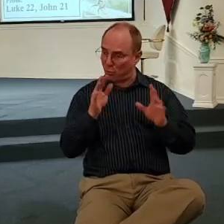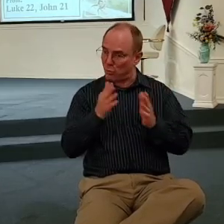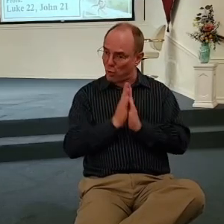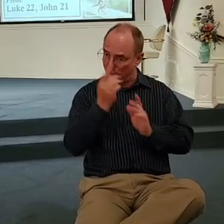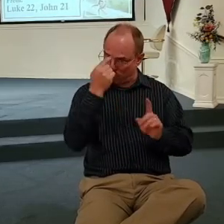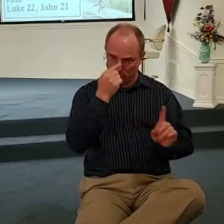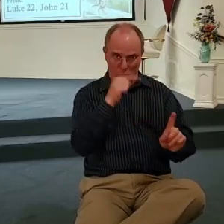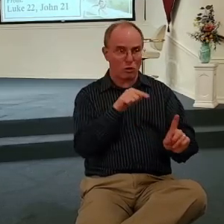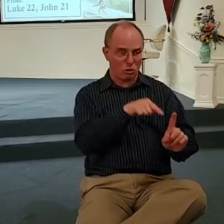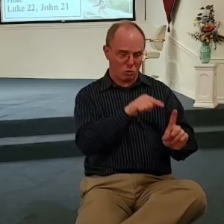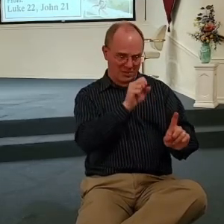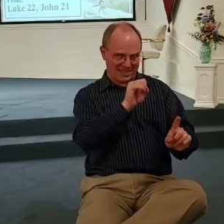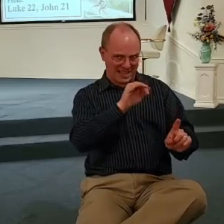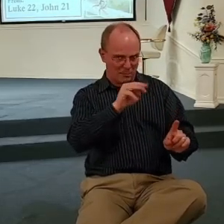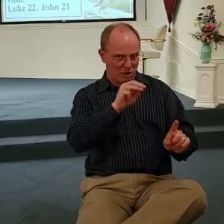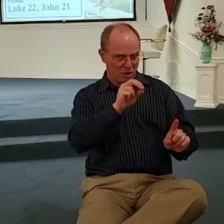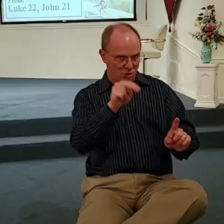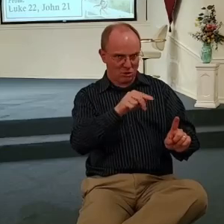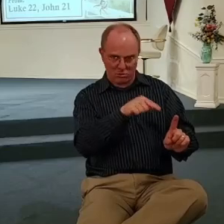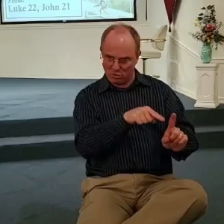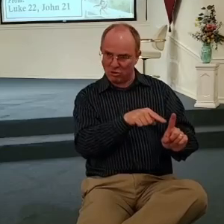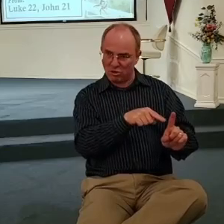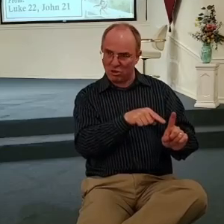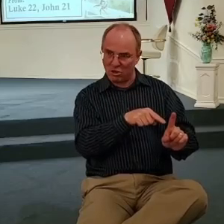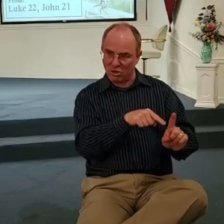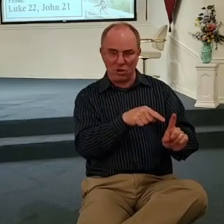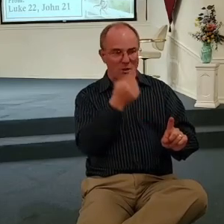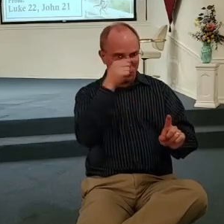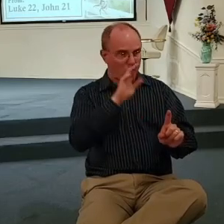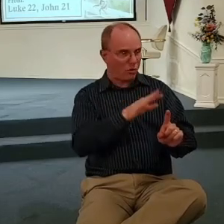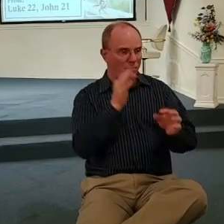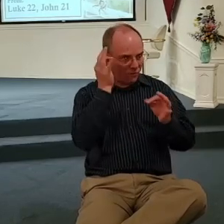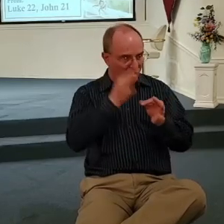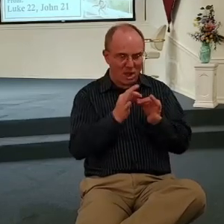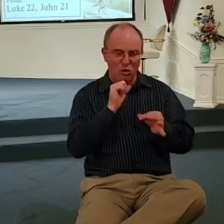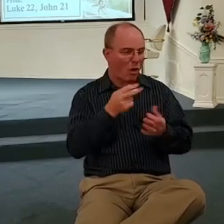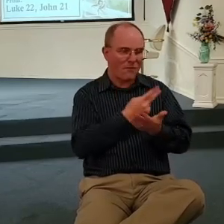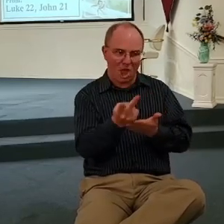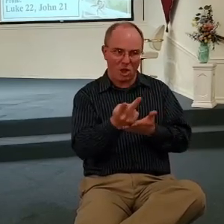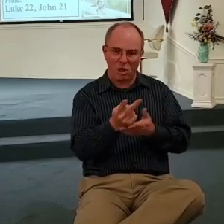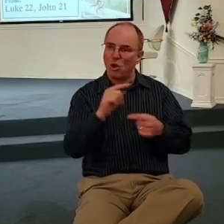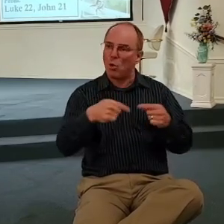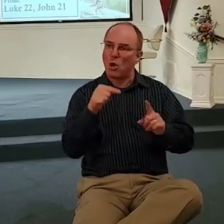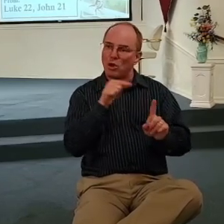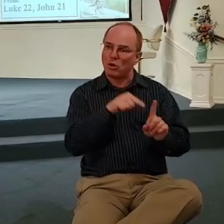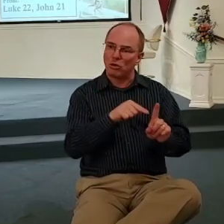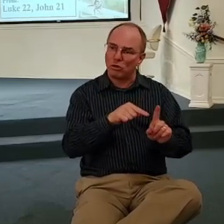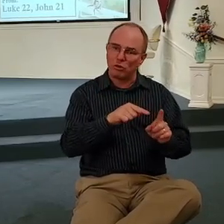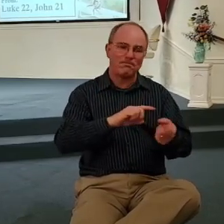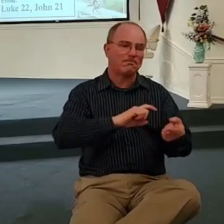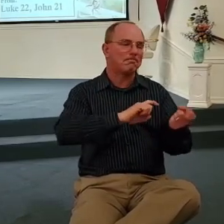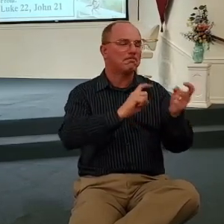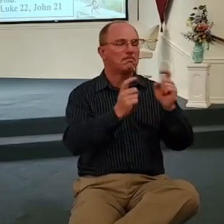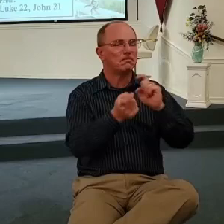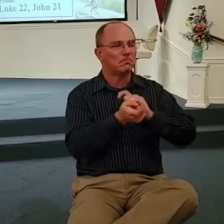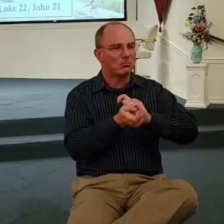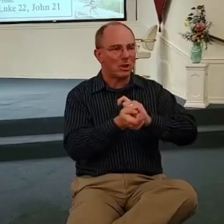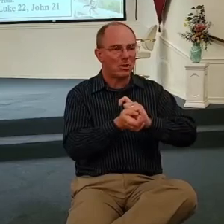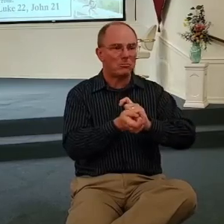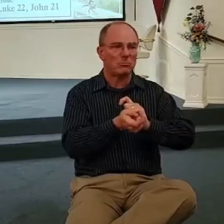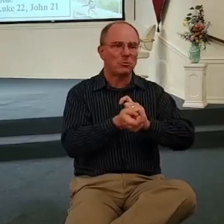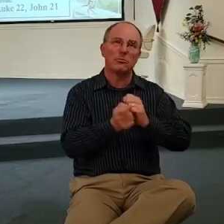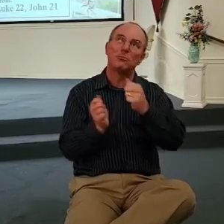Simon, that your faith may not fail. And when you have turned back, strengthen your brothers."